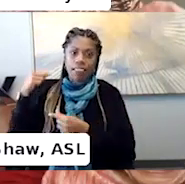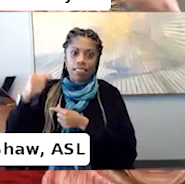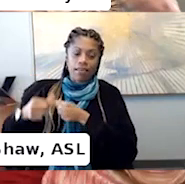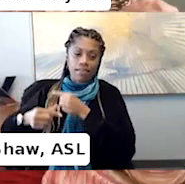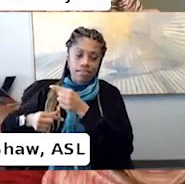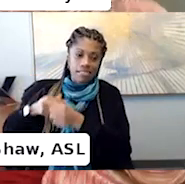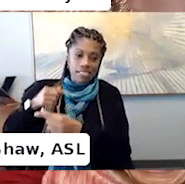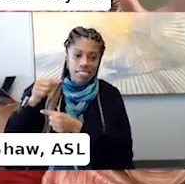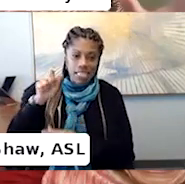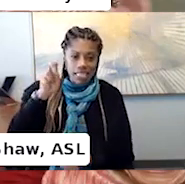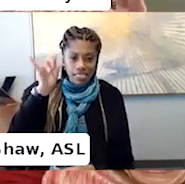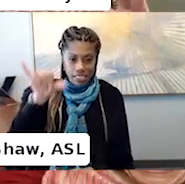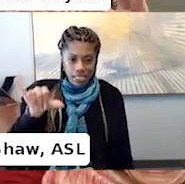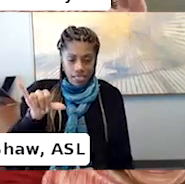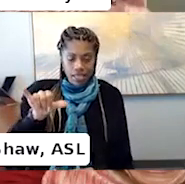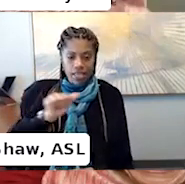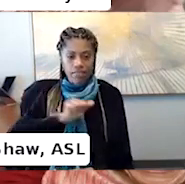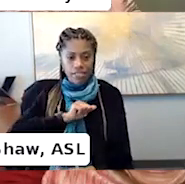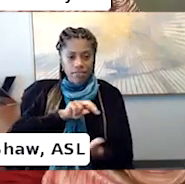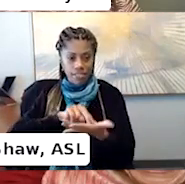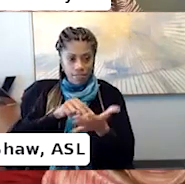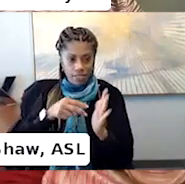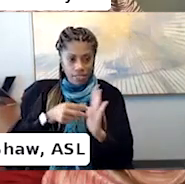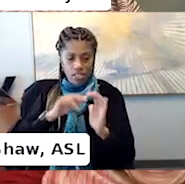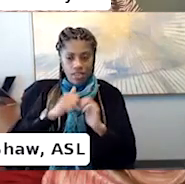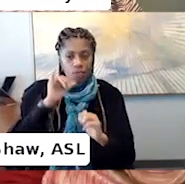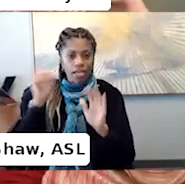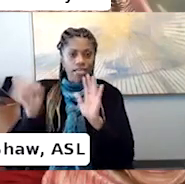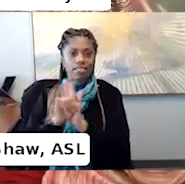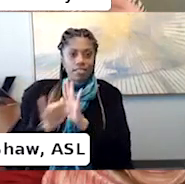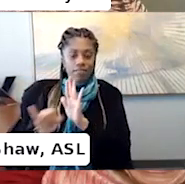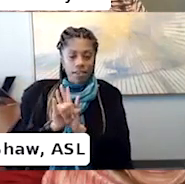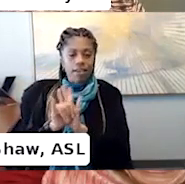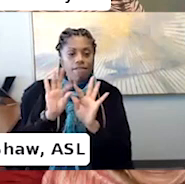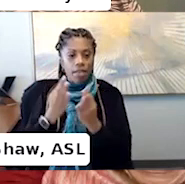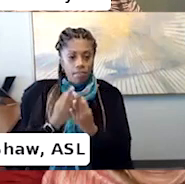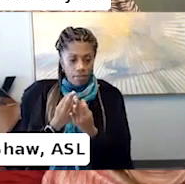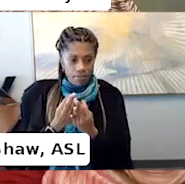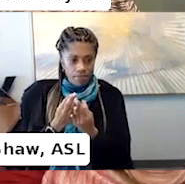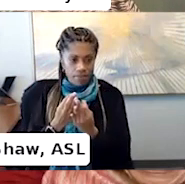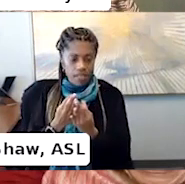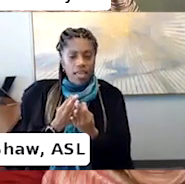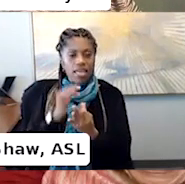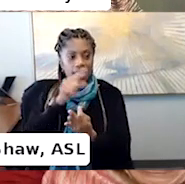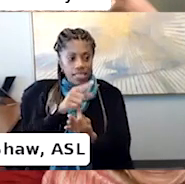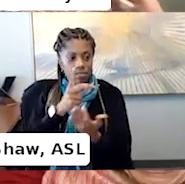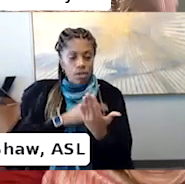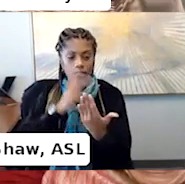of self-definition of how we identify family. And that's what this project is all